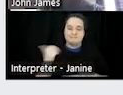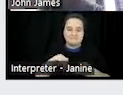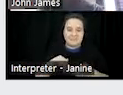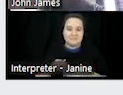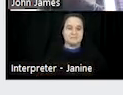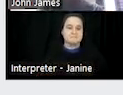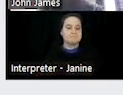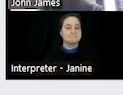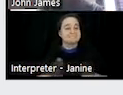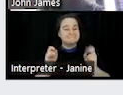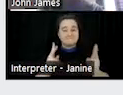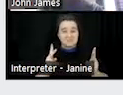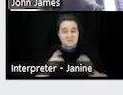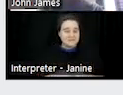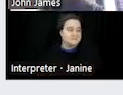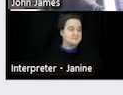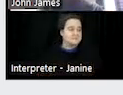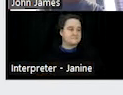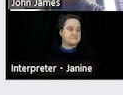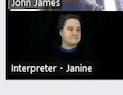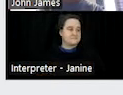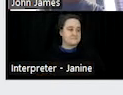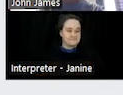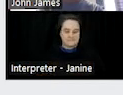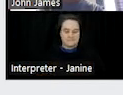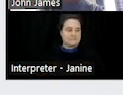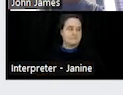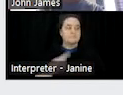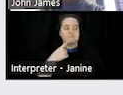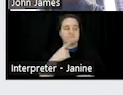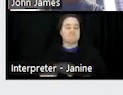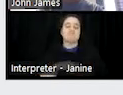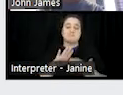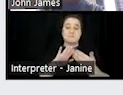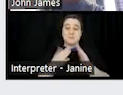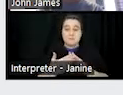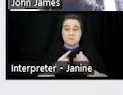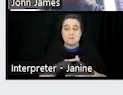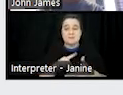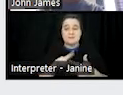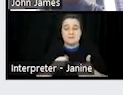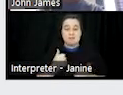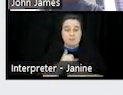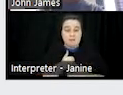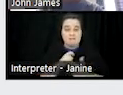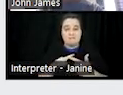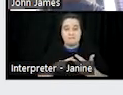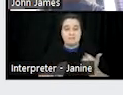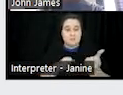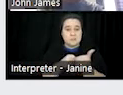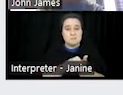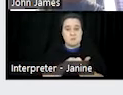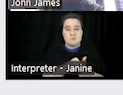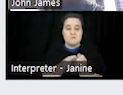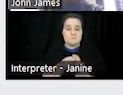Okay, then. I said the community, love, and support I got